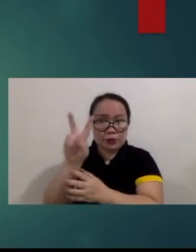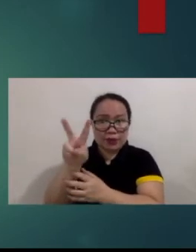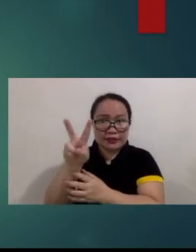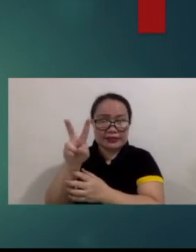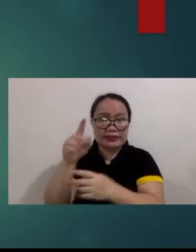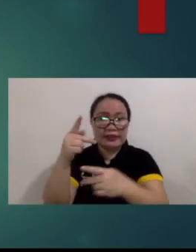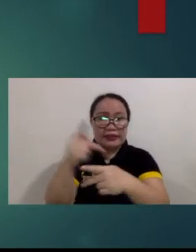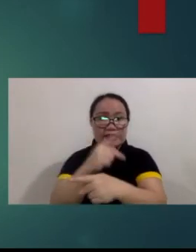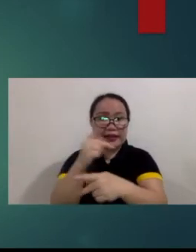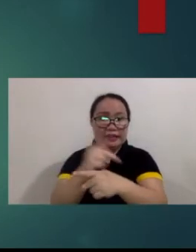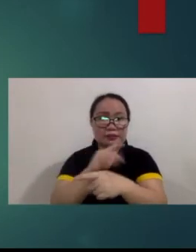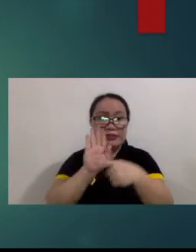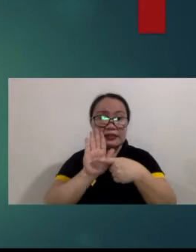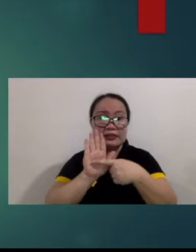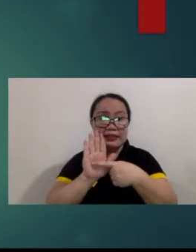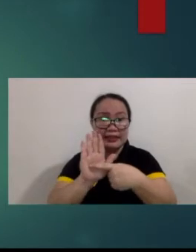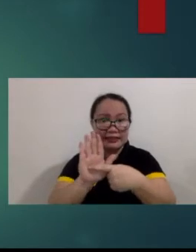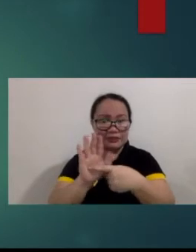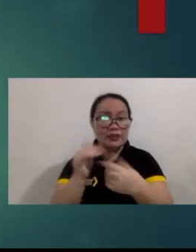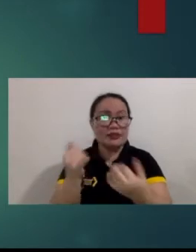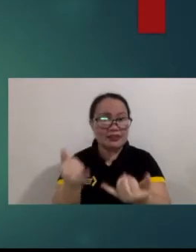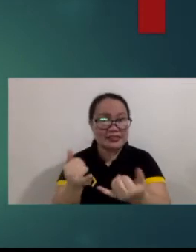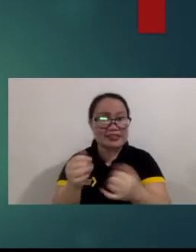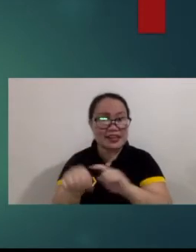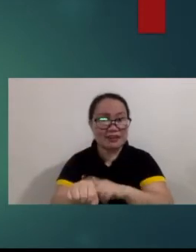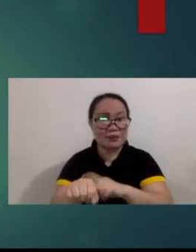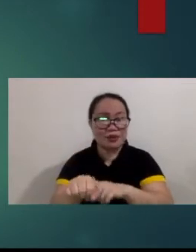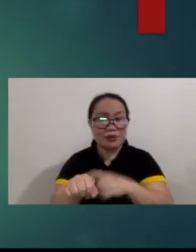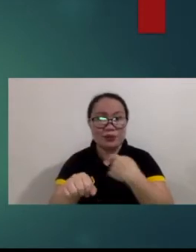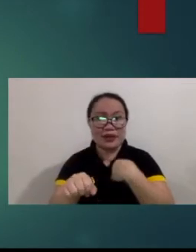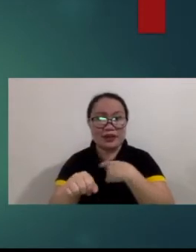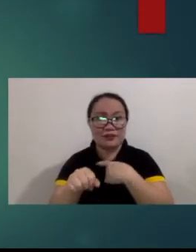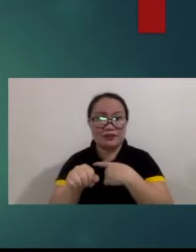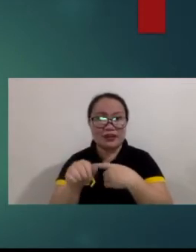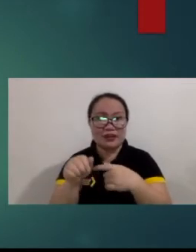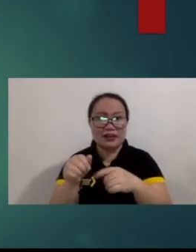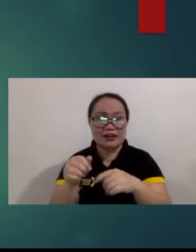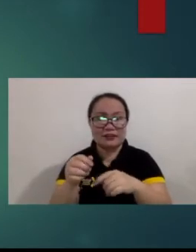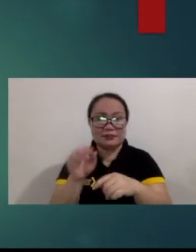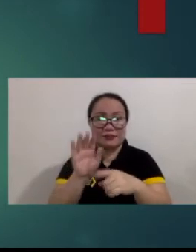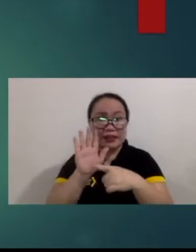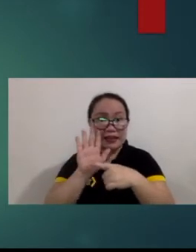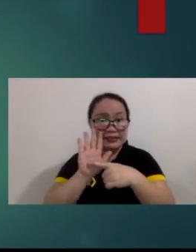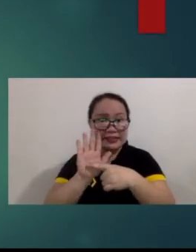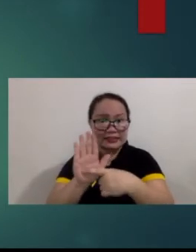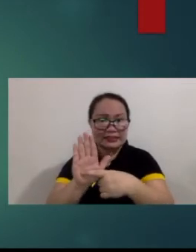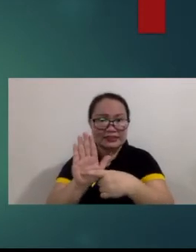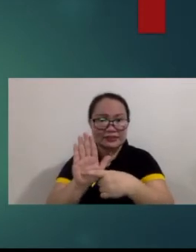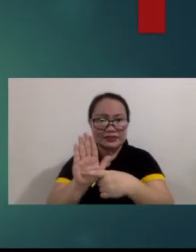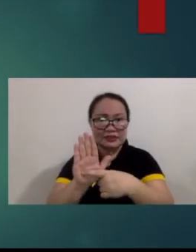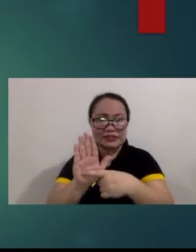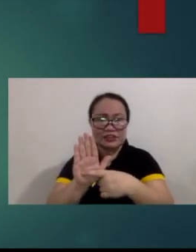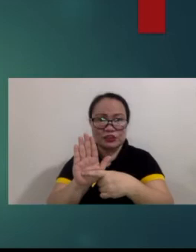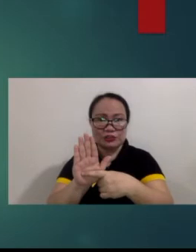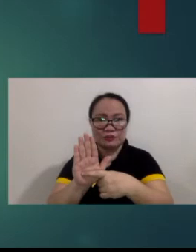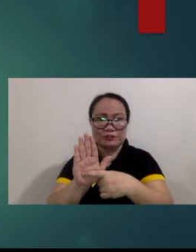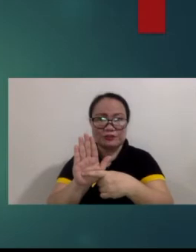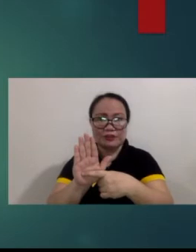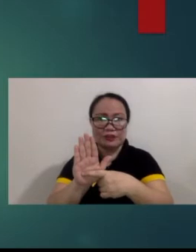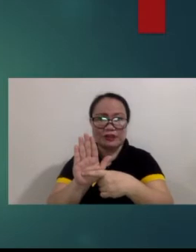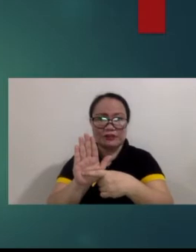2x squared times negative. This time, we have a negative